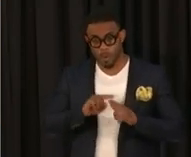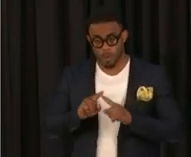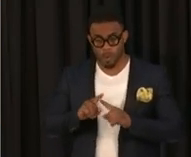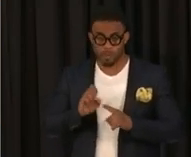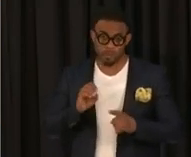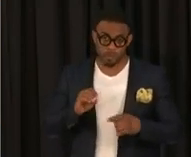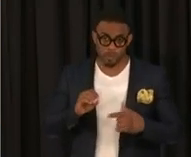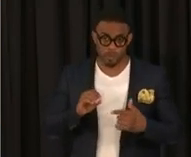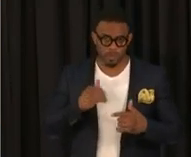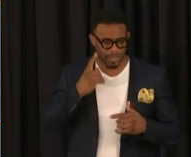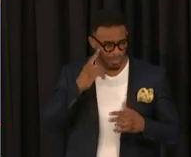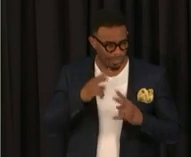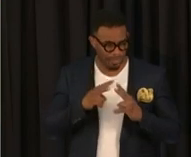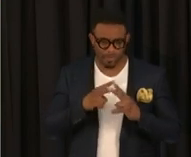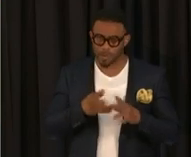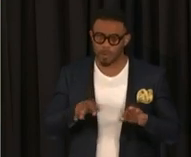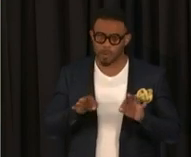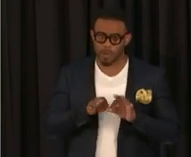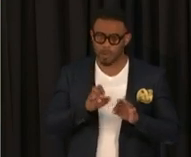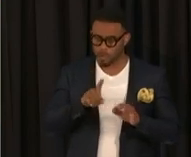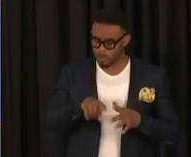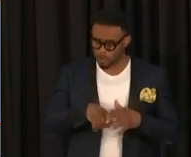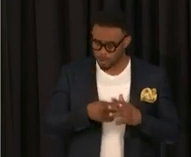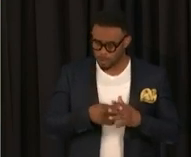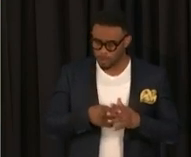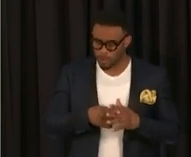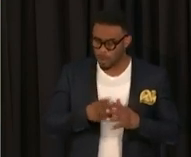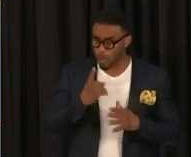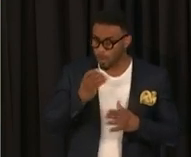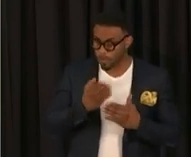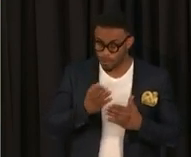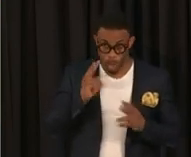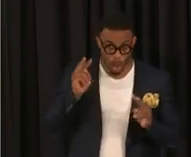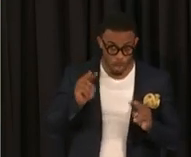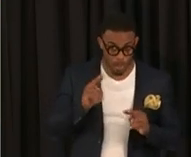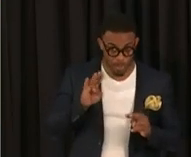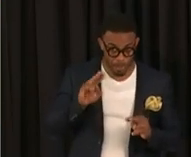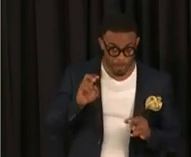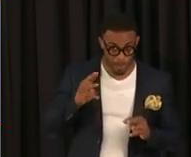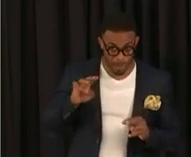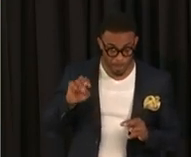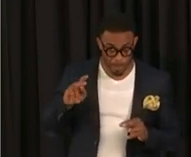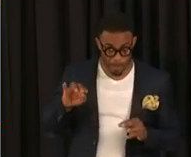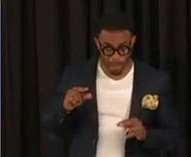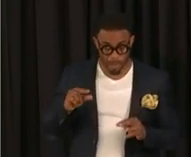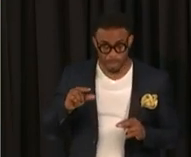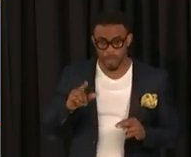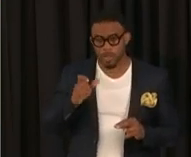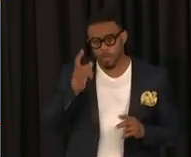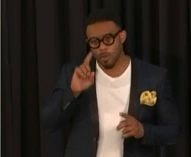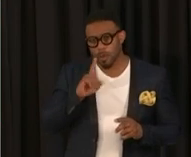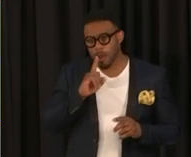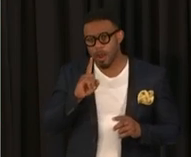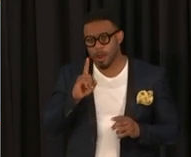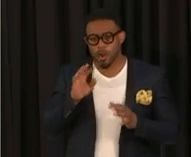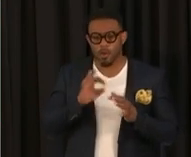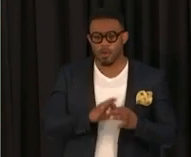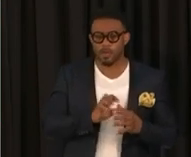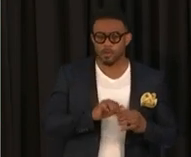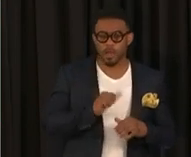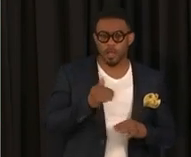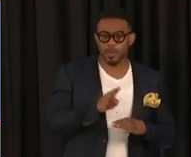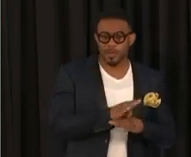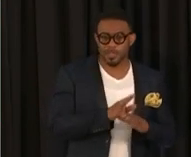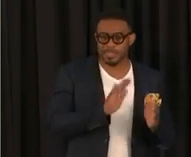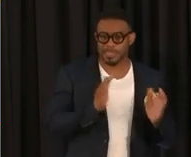well. And so we think it's very, very important, though, that you start, one of the things is look at your benchmarking score. You'll understand where you are relative to